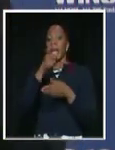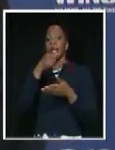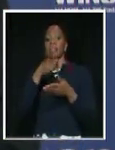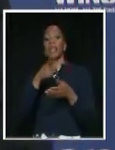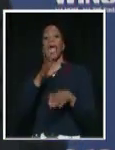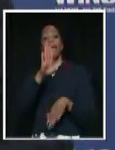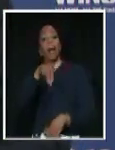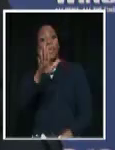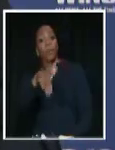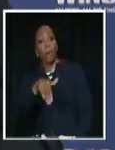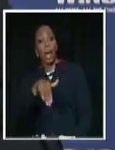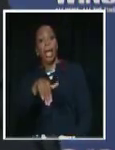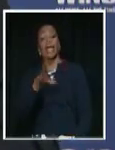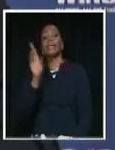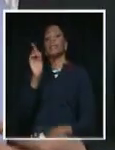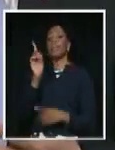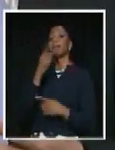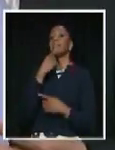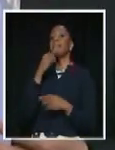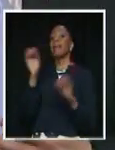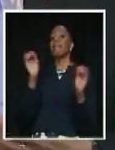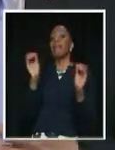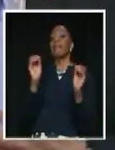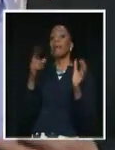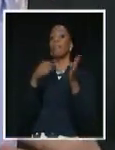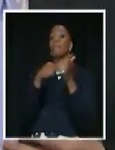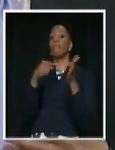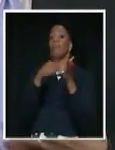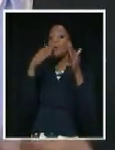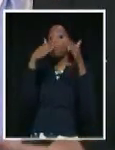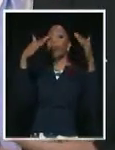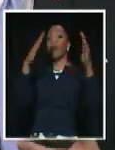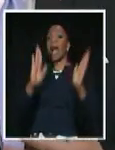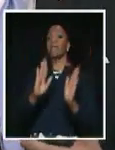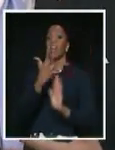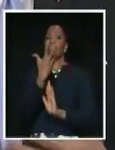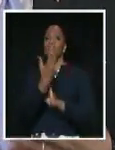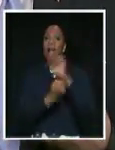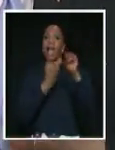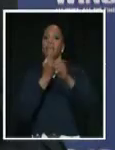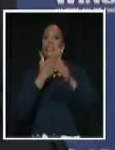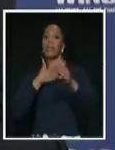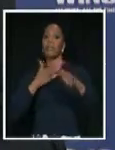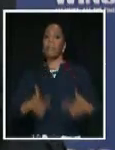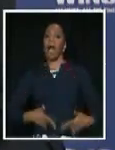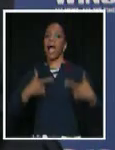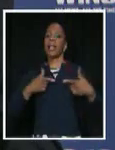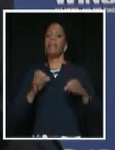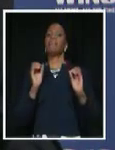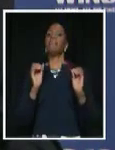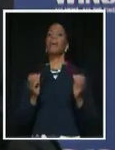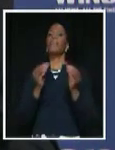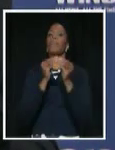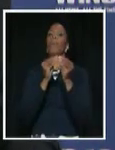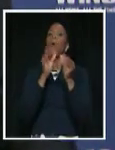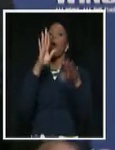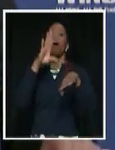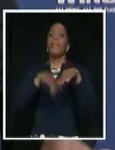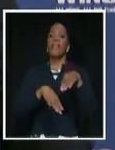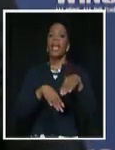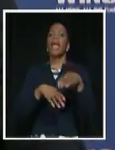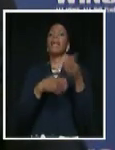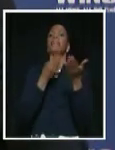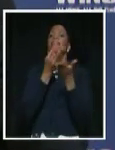way, Mr. de Blasio said I've done nothing in affordable housing. Well, let me tell you, for 5 years of my life, I did nothing but finance lower and moderate income